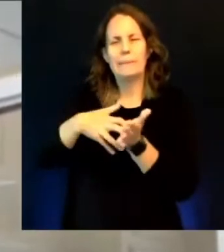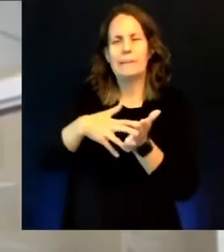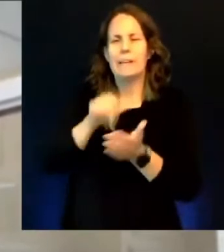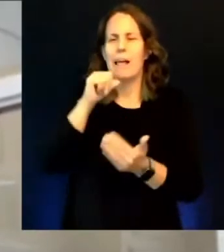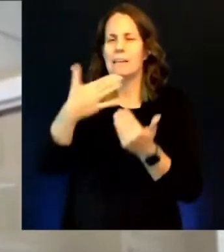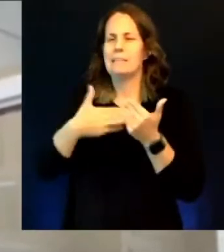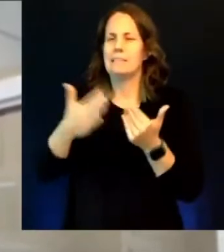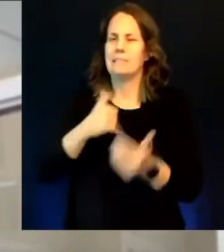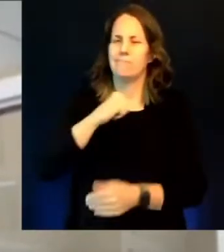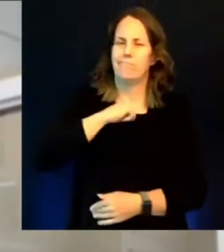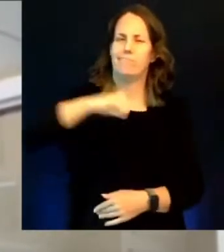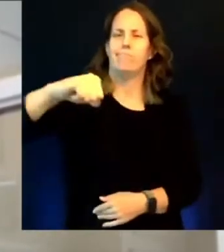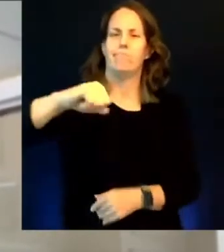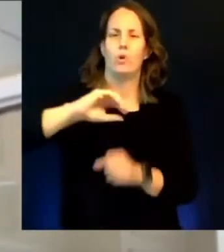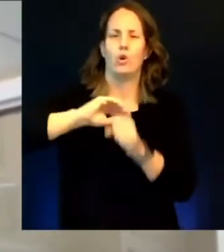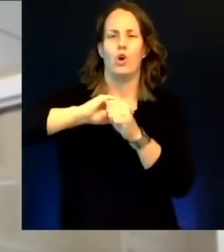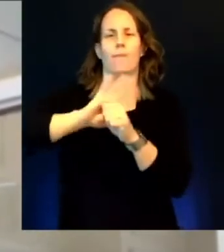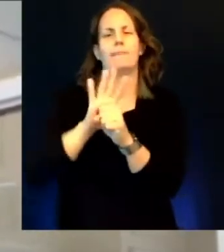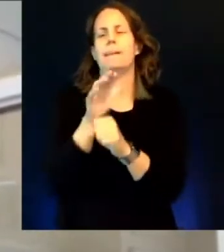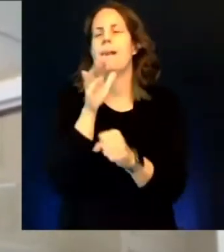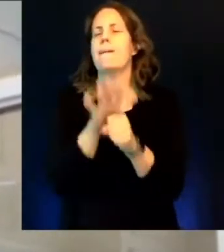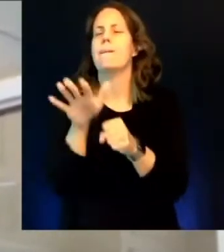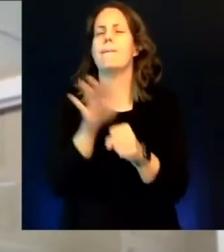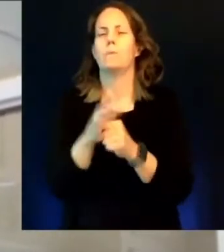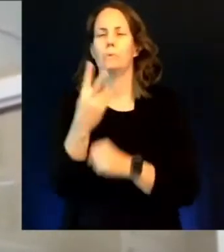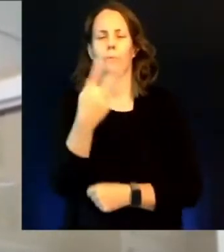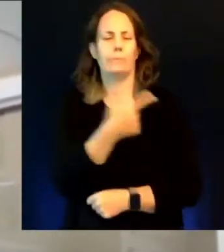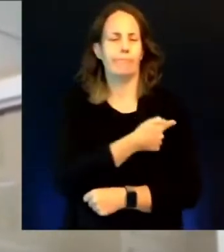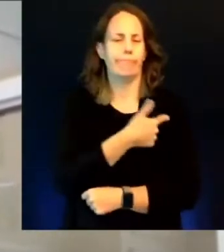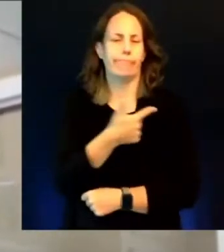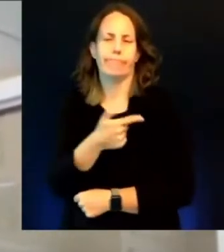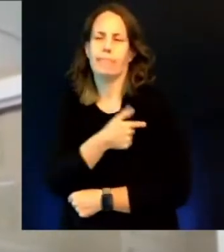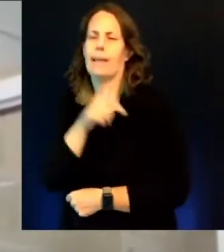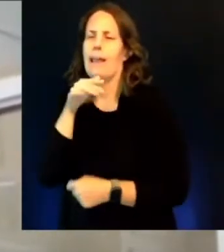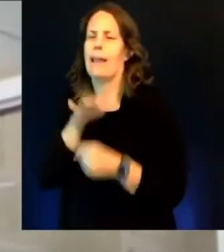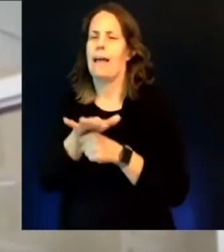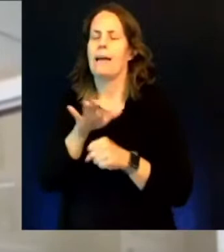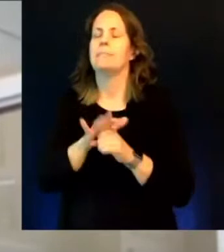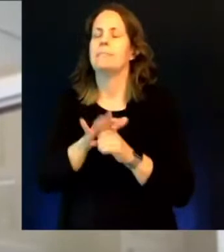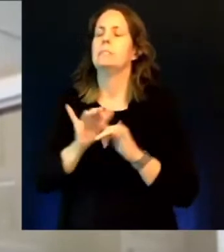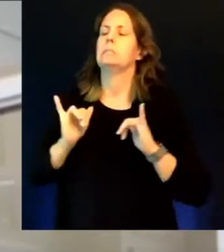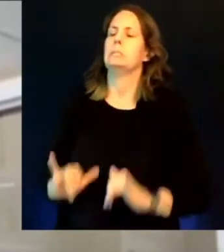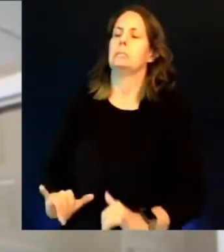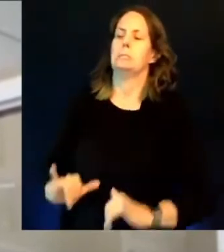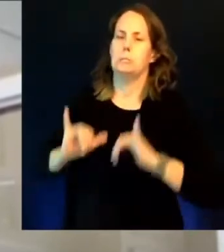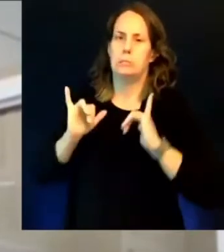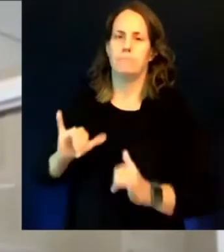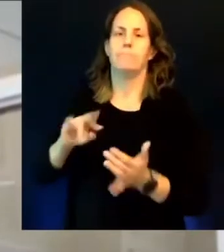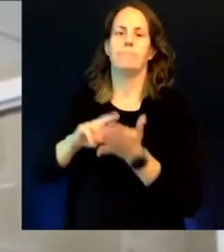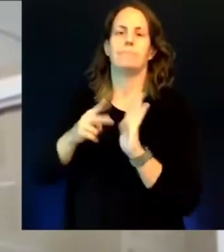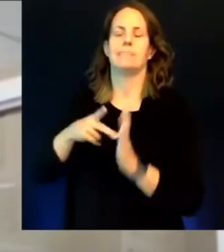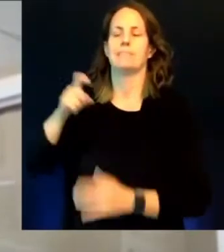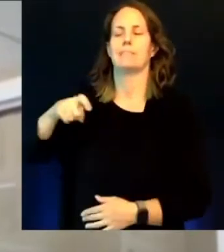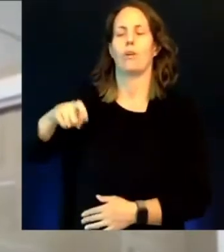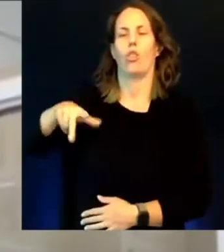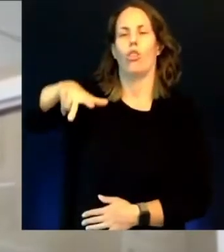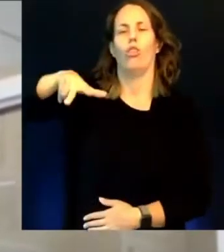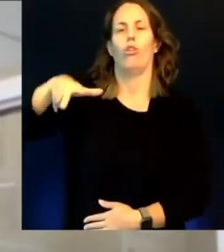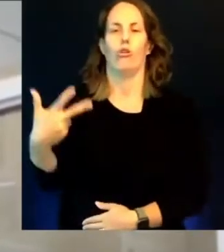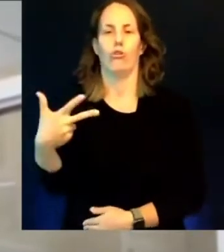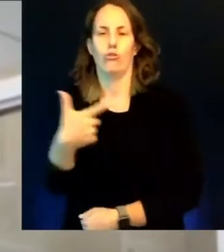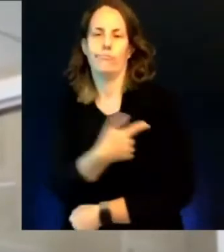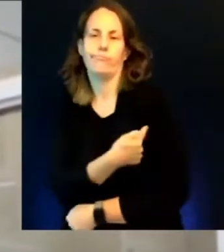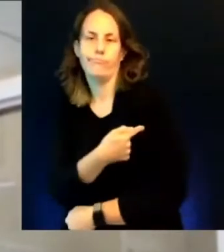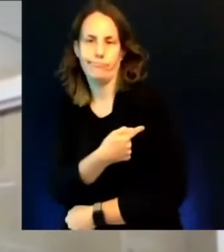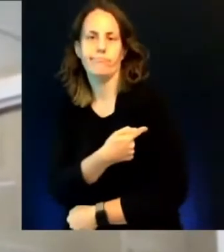a recommendation for people with weak immune systems to go and get a third dose. Essentially, that means their primary